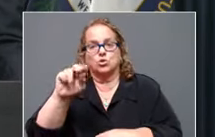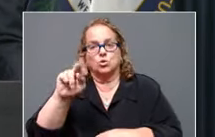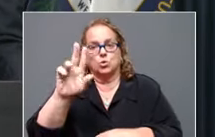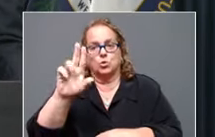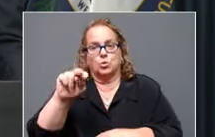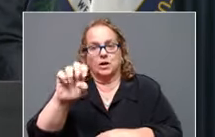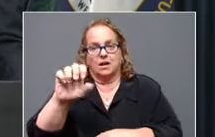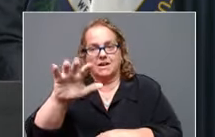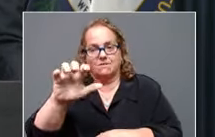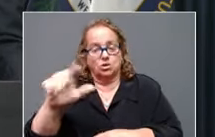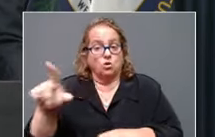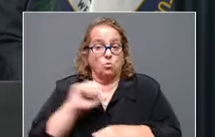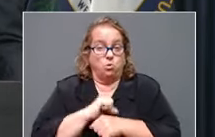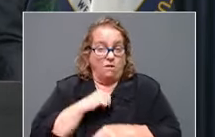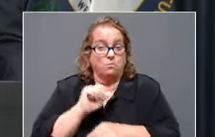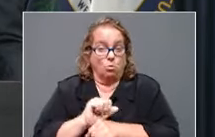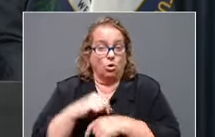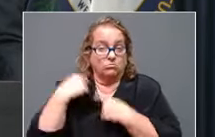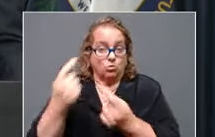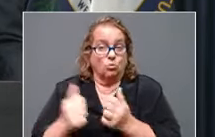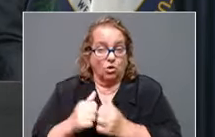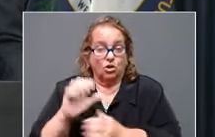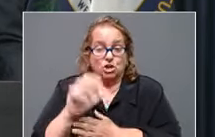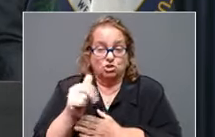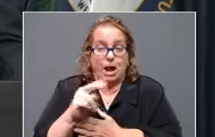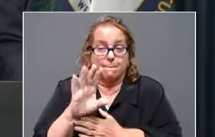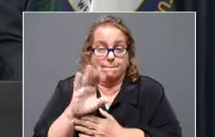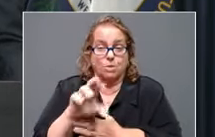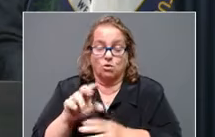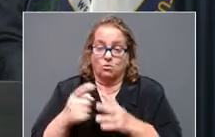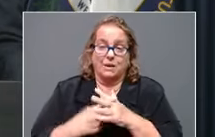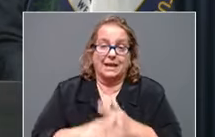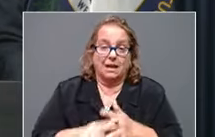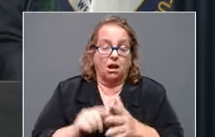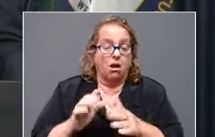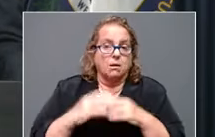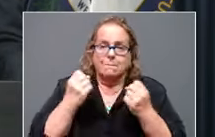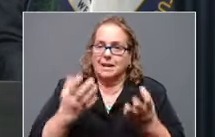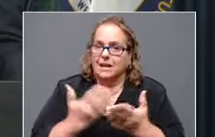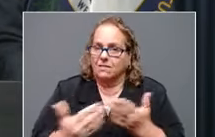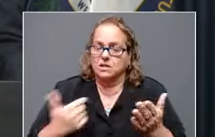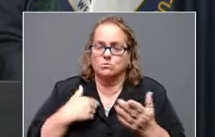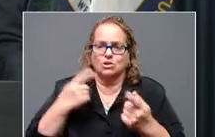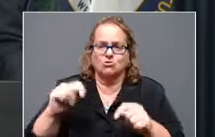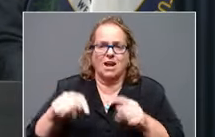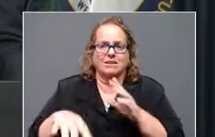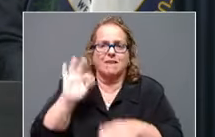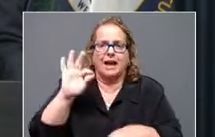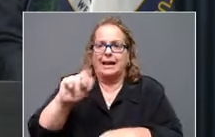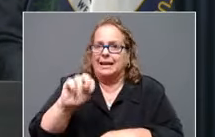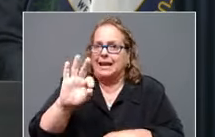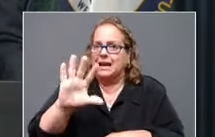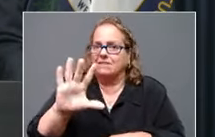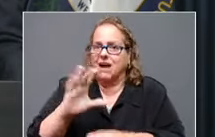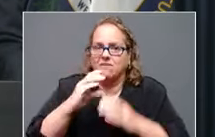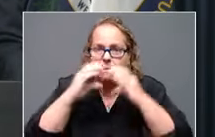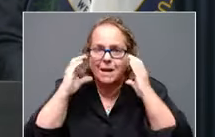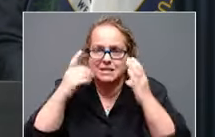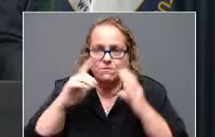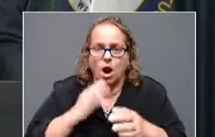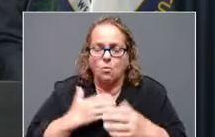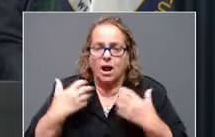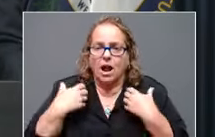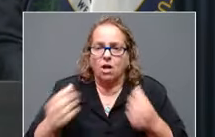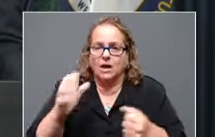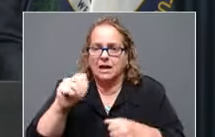them. We appreciate their advocacy for business, but we really appreciate their partnership in being here today to